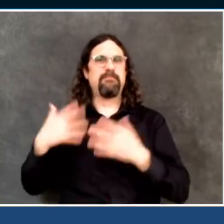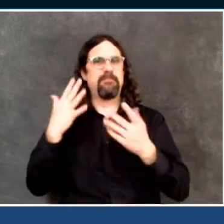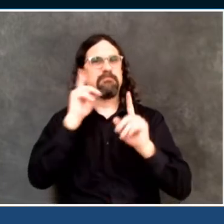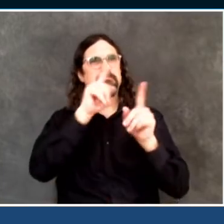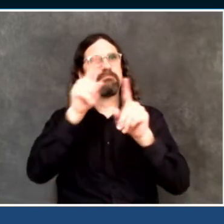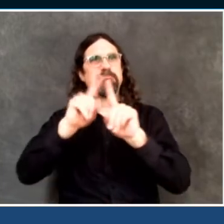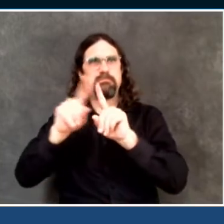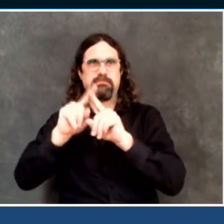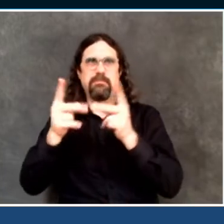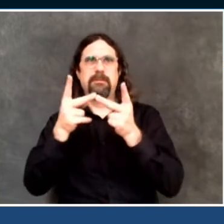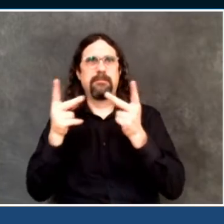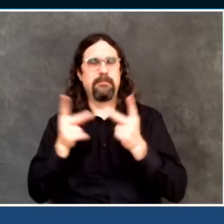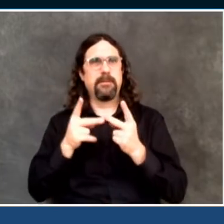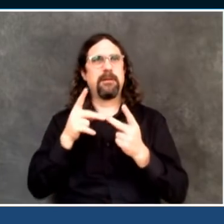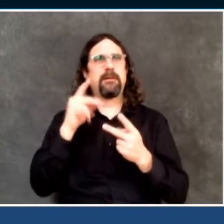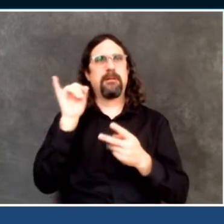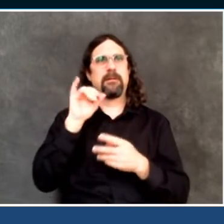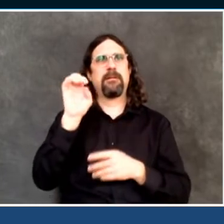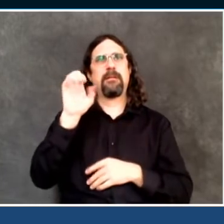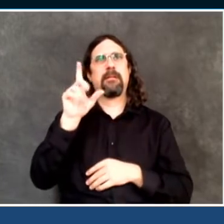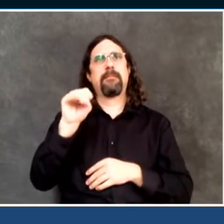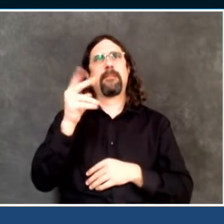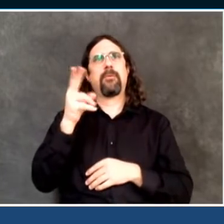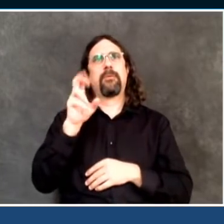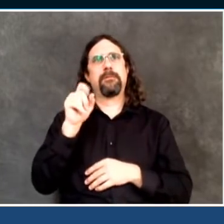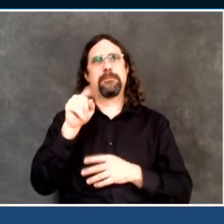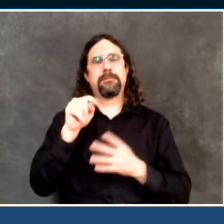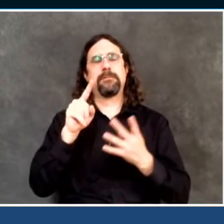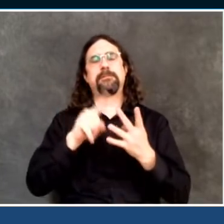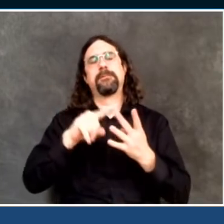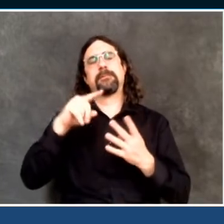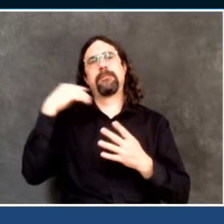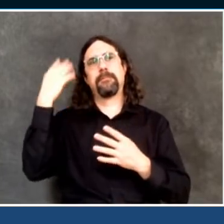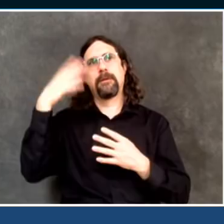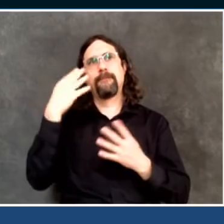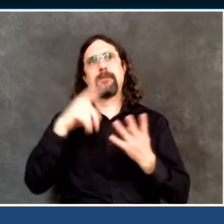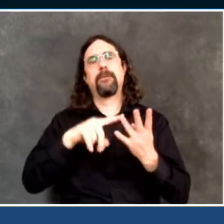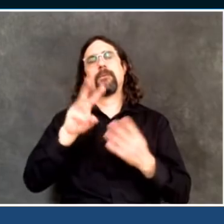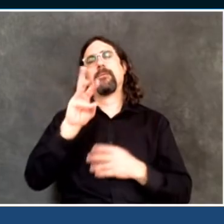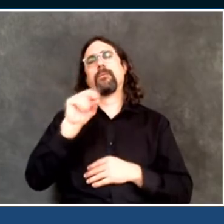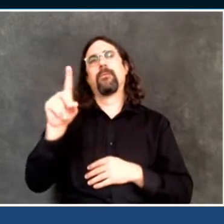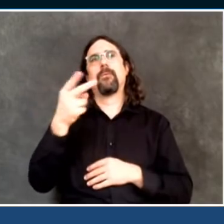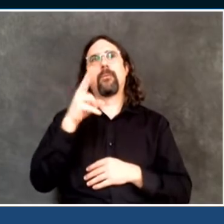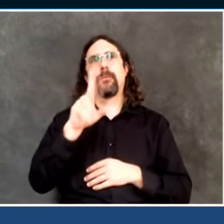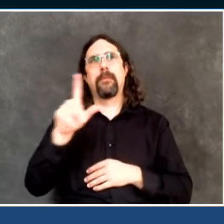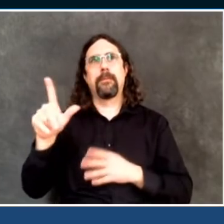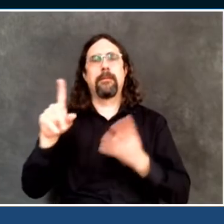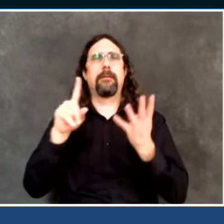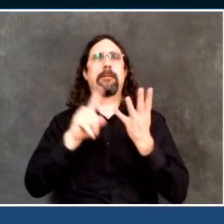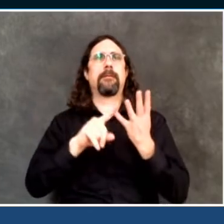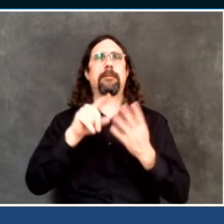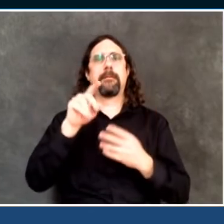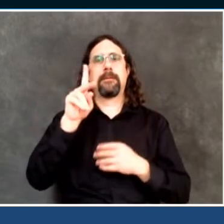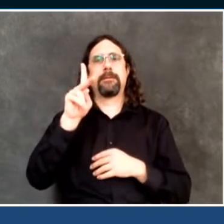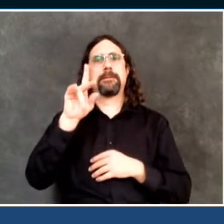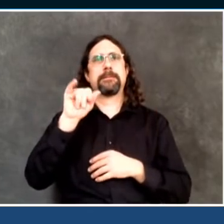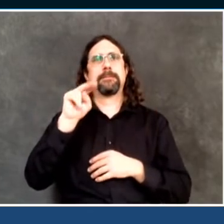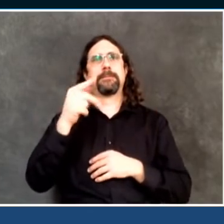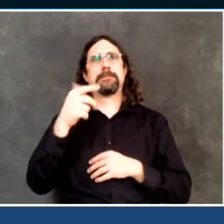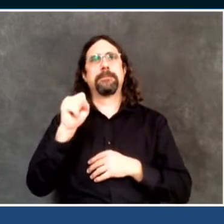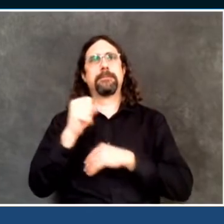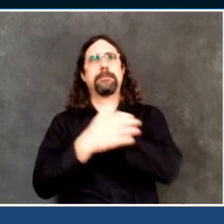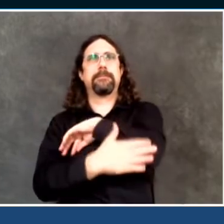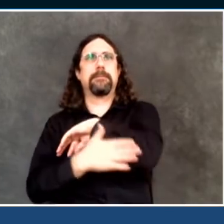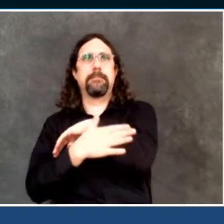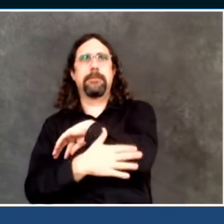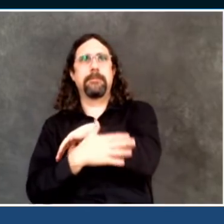healthcare professionals to Lincoln, Jacoby, and Queens Hospital. I'm very grateful that our armed forces have